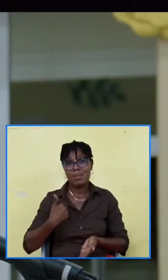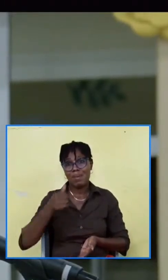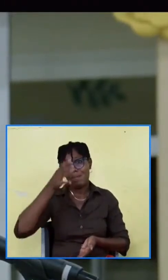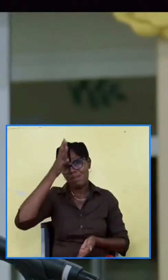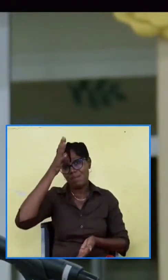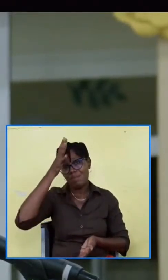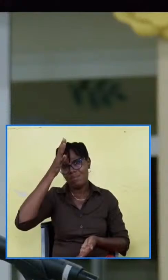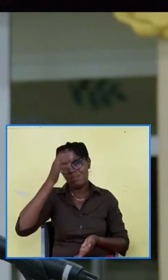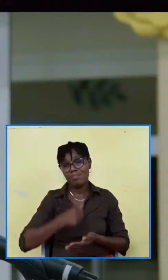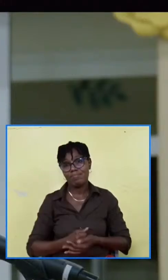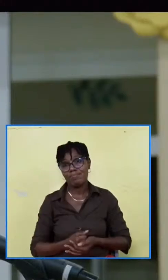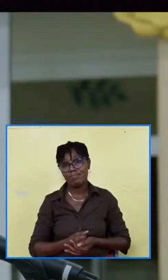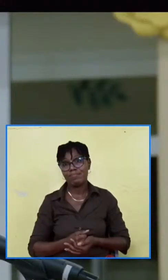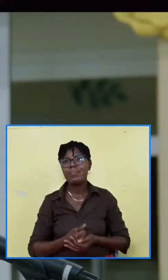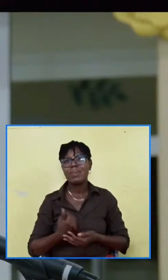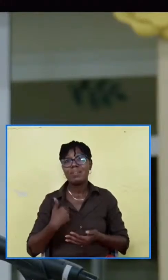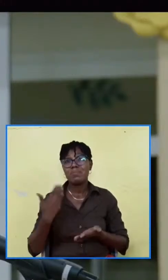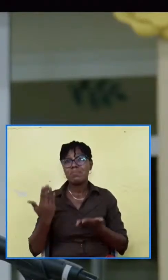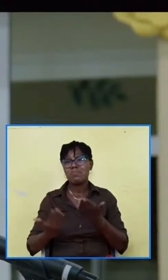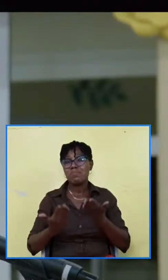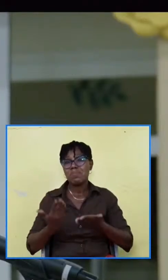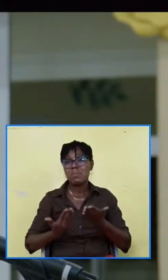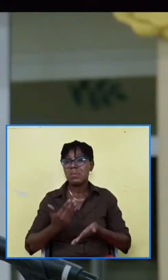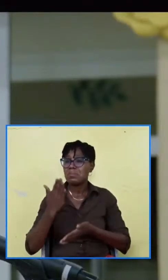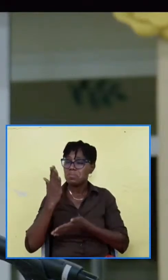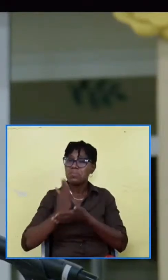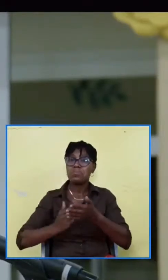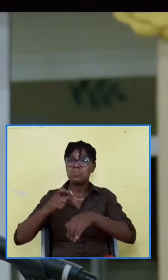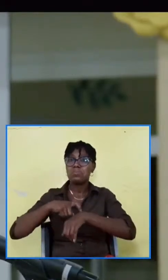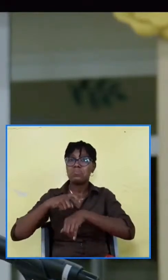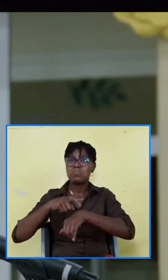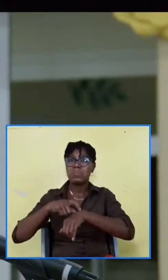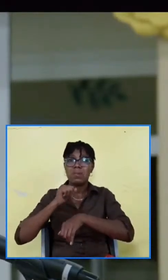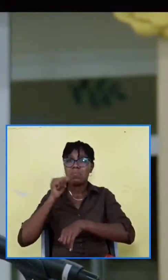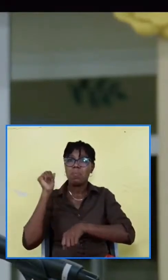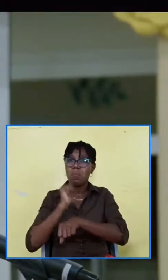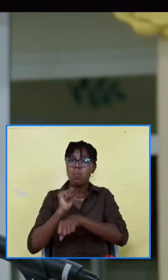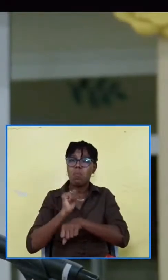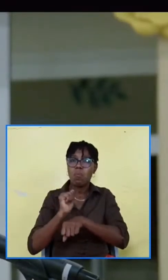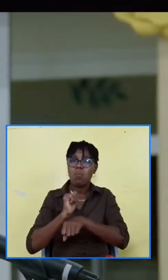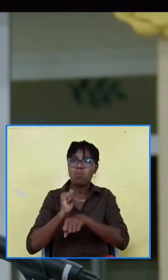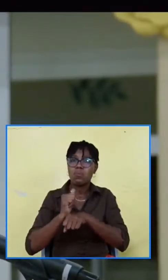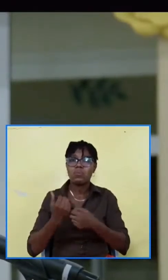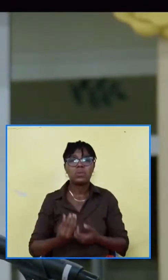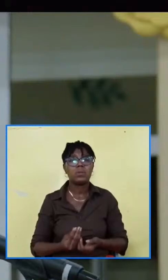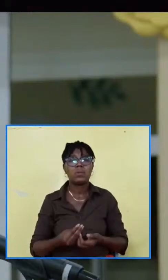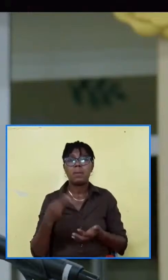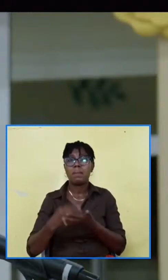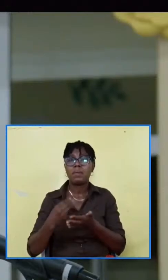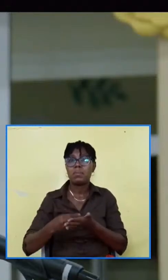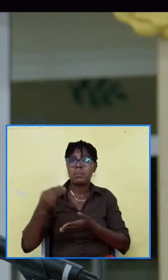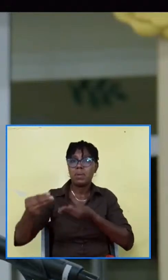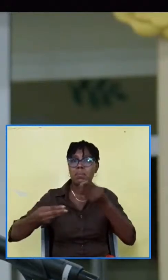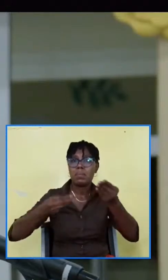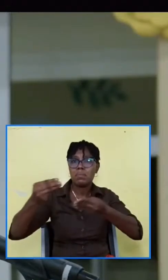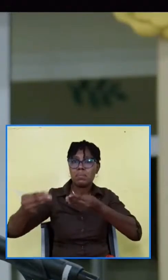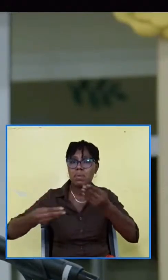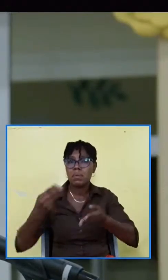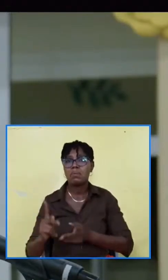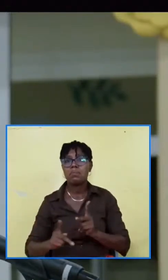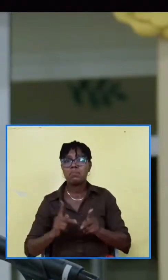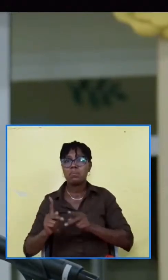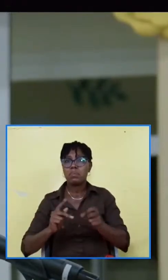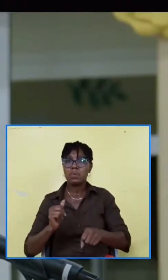a time off from work. And yes, you may say, well, we're just talking about reducing the minimum payout, but it maybe has a different aspect, a different spin to it,